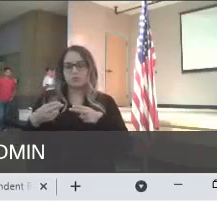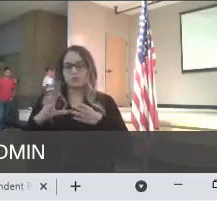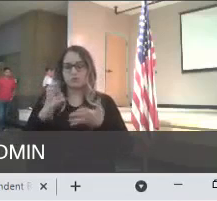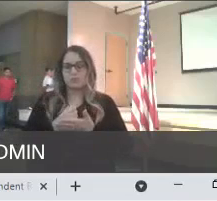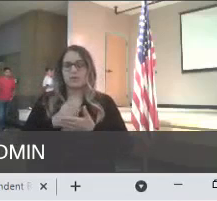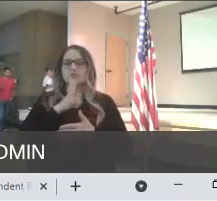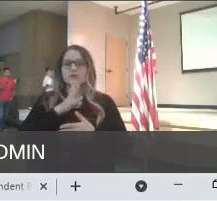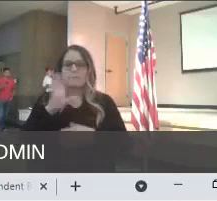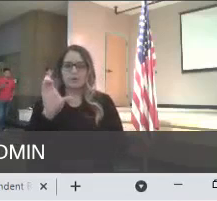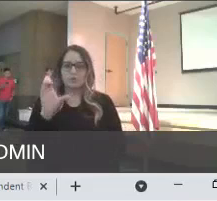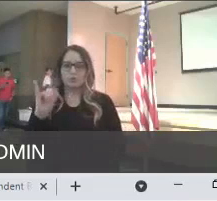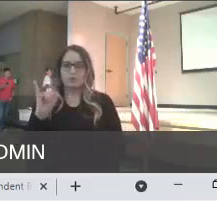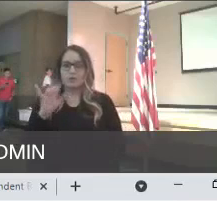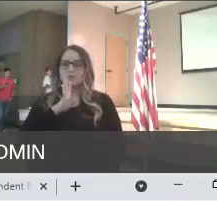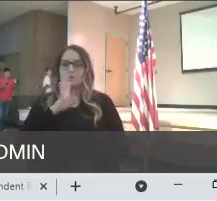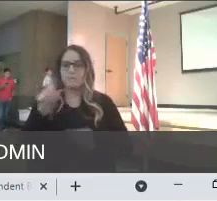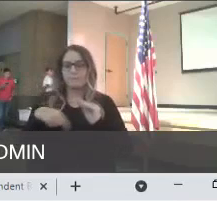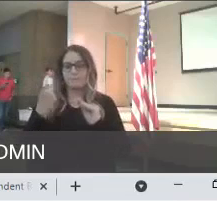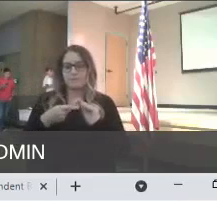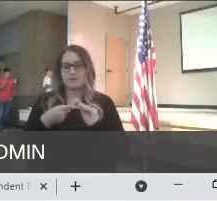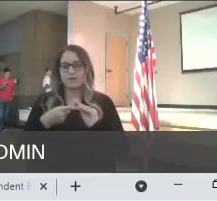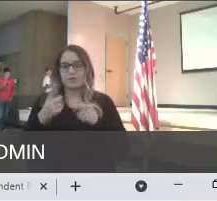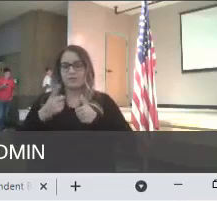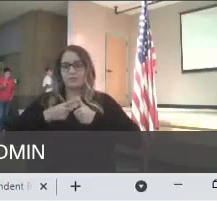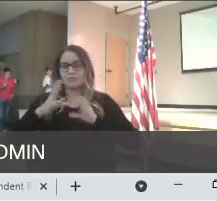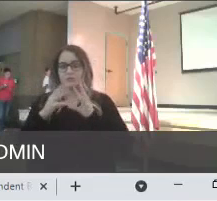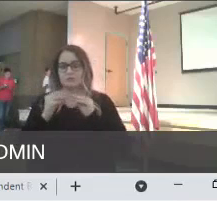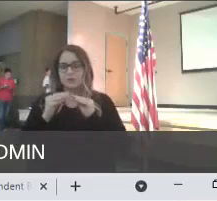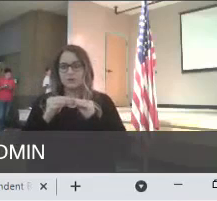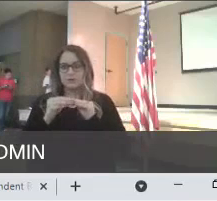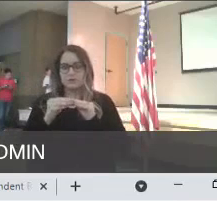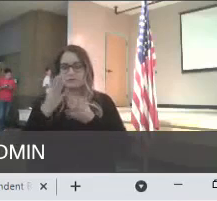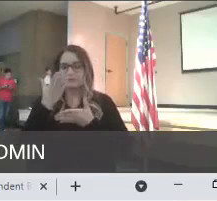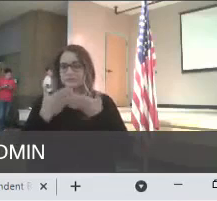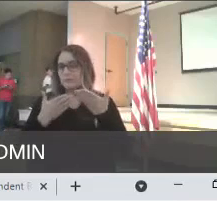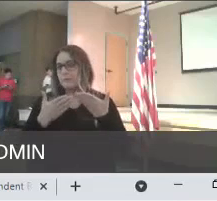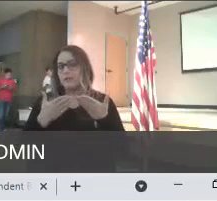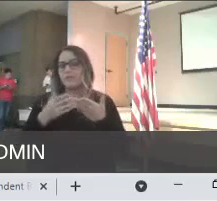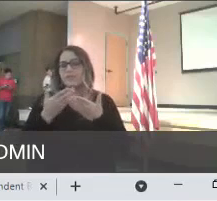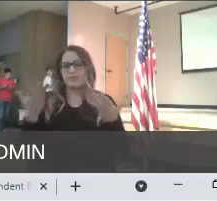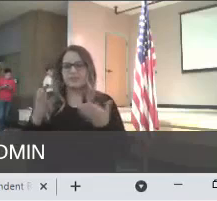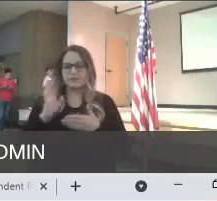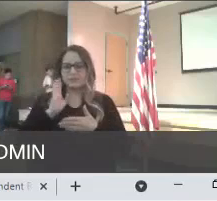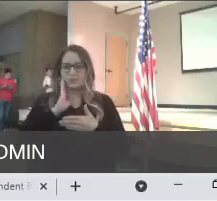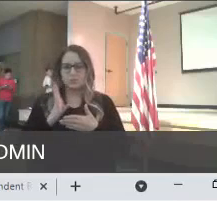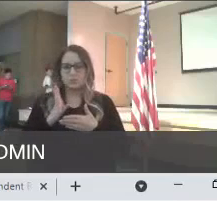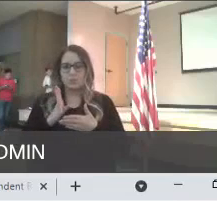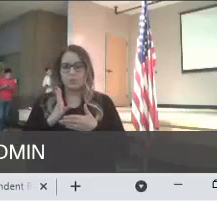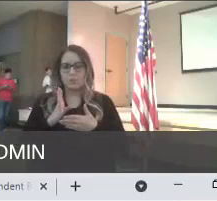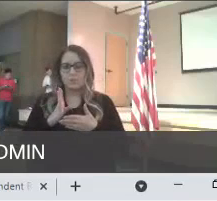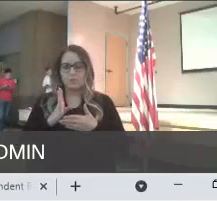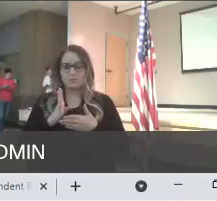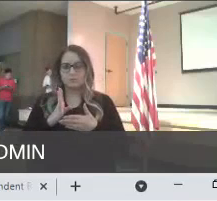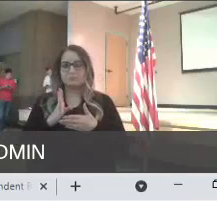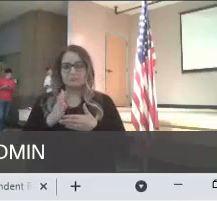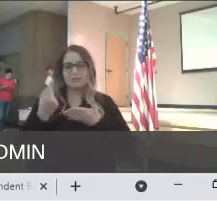community of interest that we talked about in the first meeting, some of the things that we'll be engaged in the next